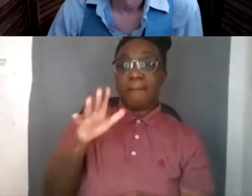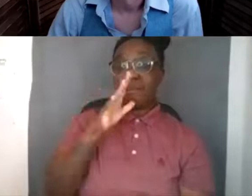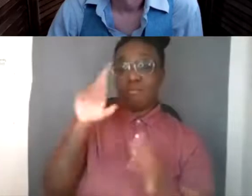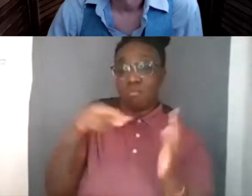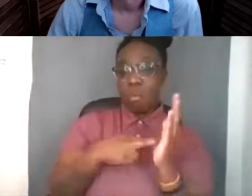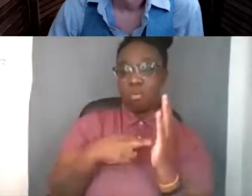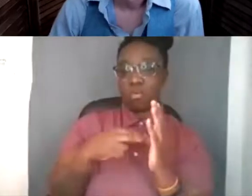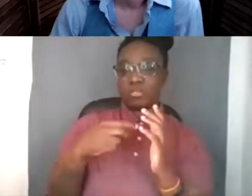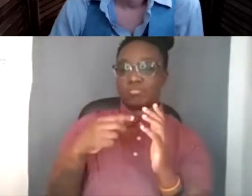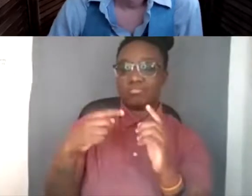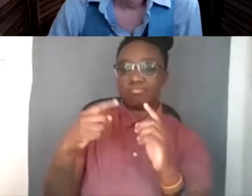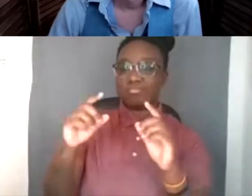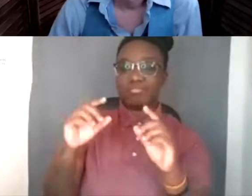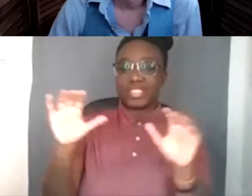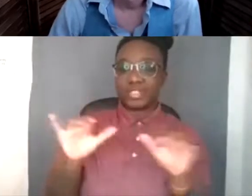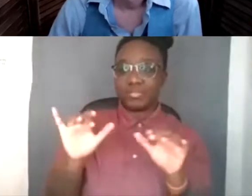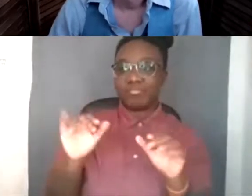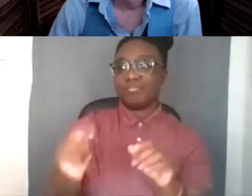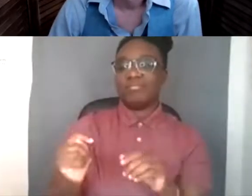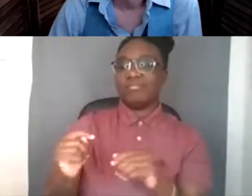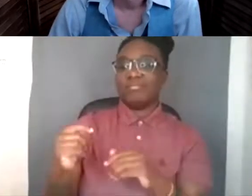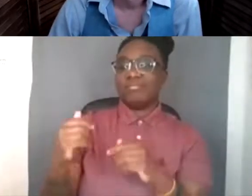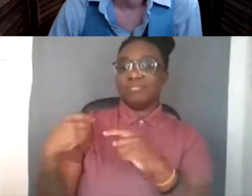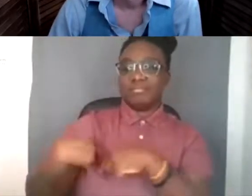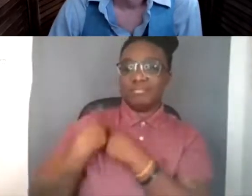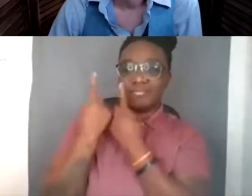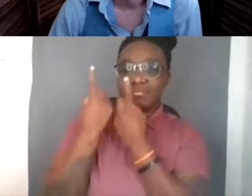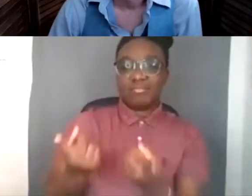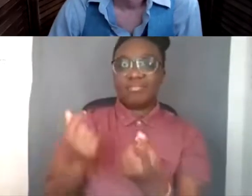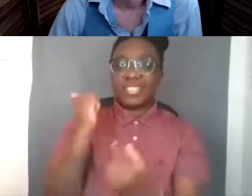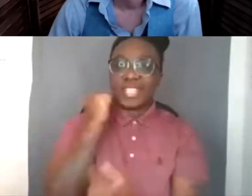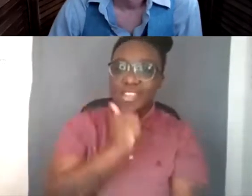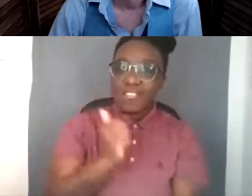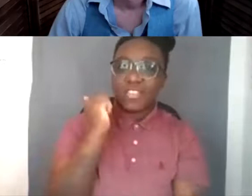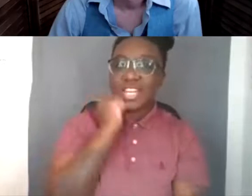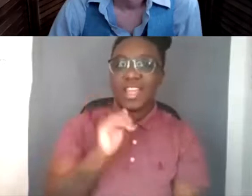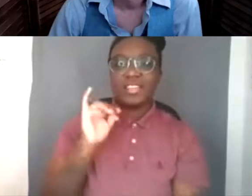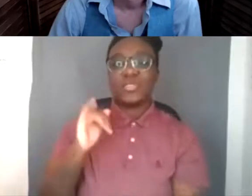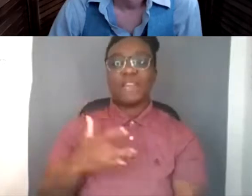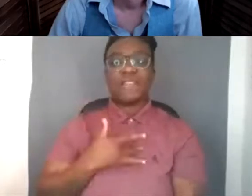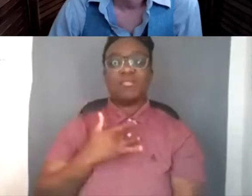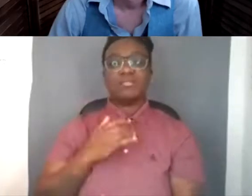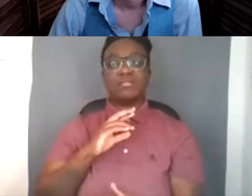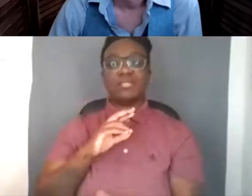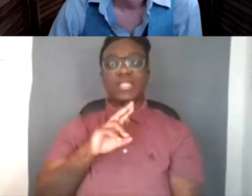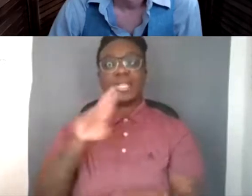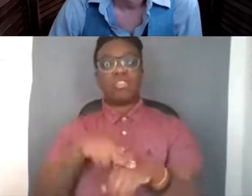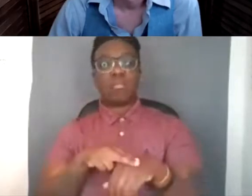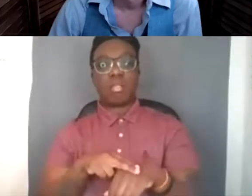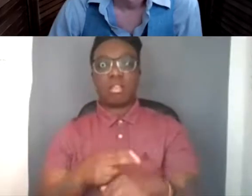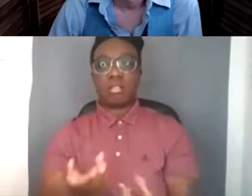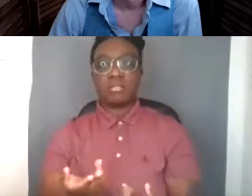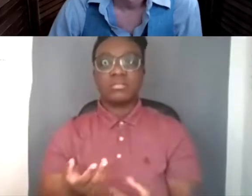for how many years did we do it? So that had to come out of my natural being. Right. If it was